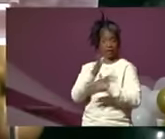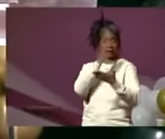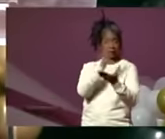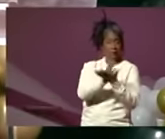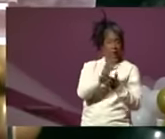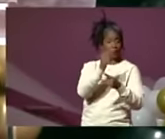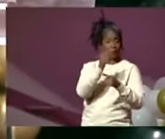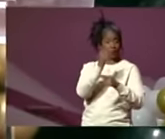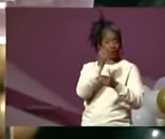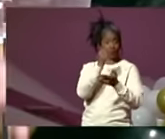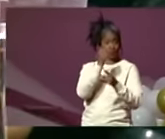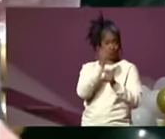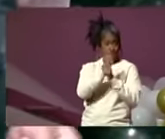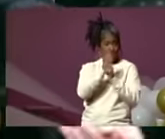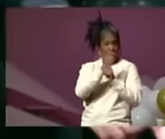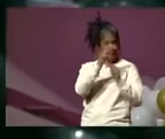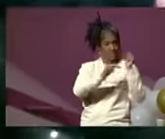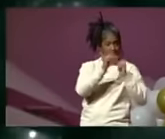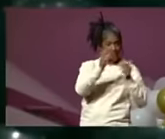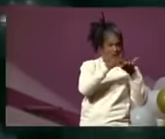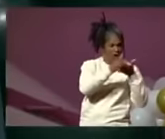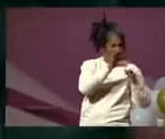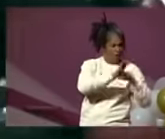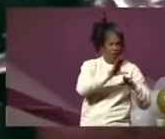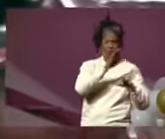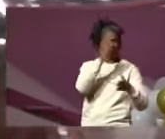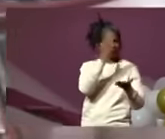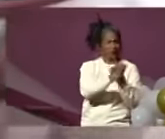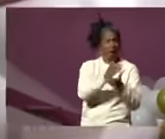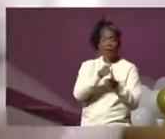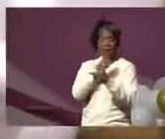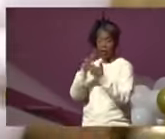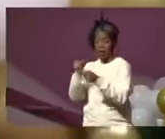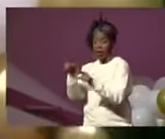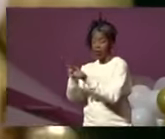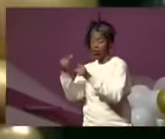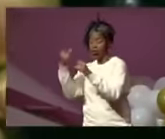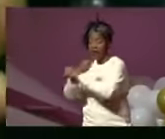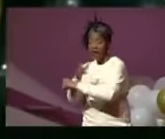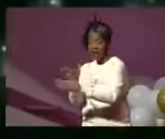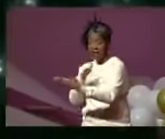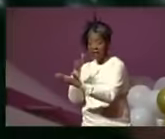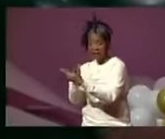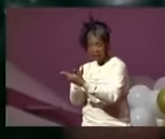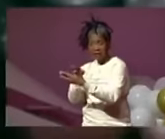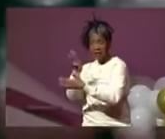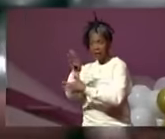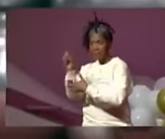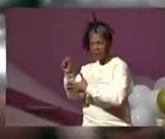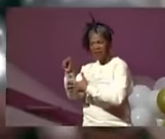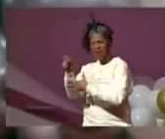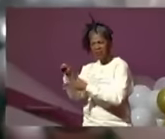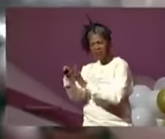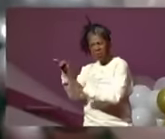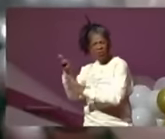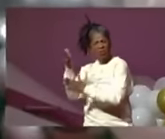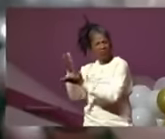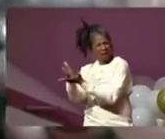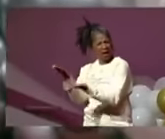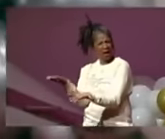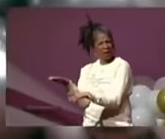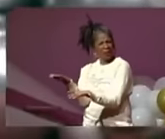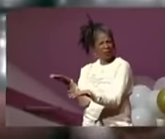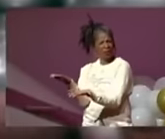on Wednesday to get the bus stop back. And we're going to be fighting against the development they're trying to do to harm